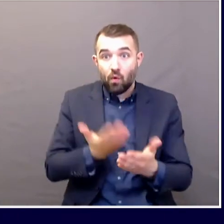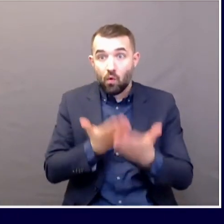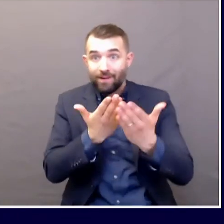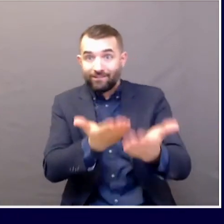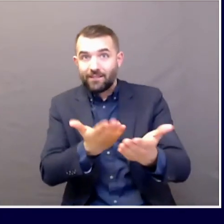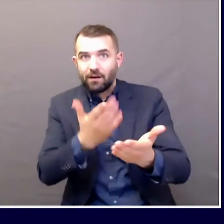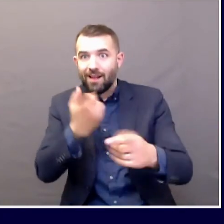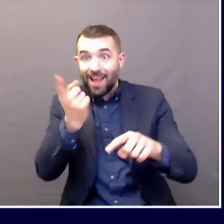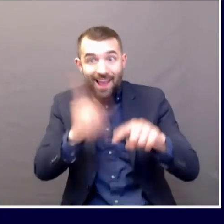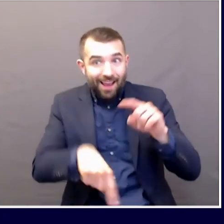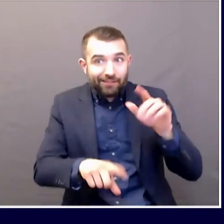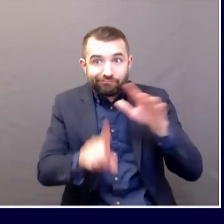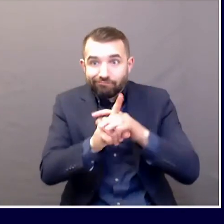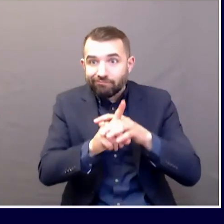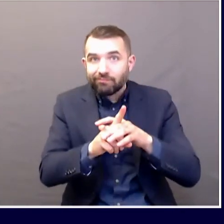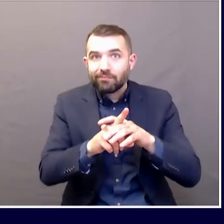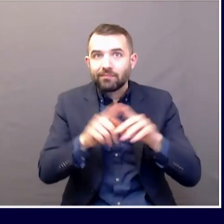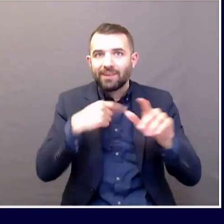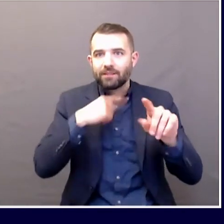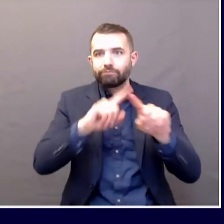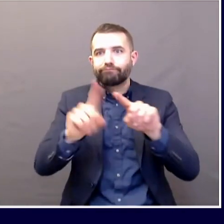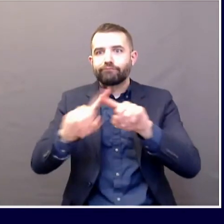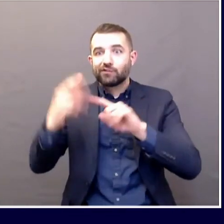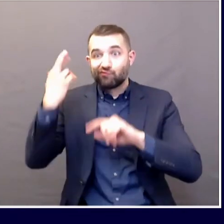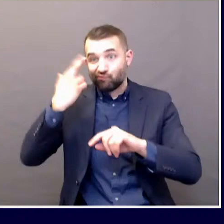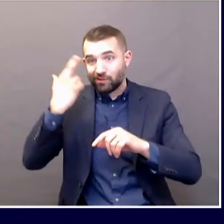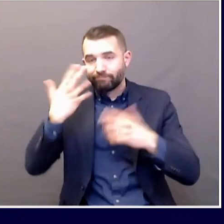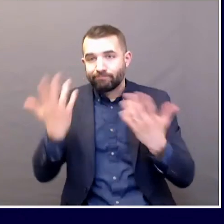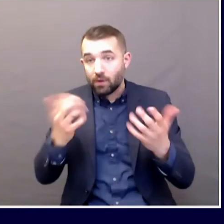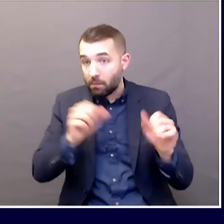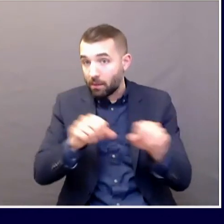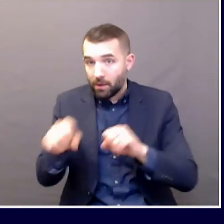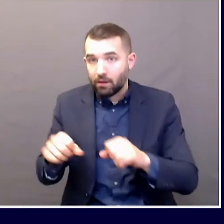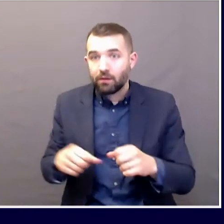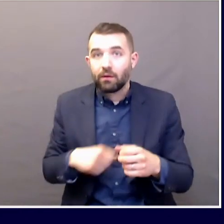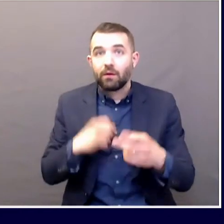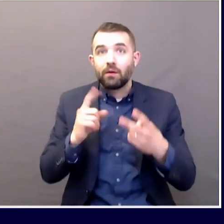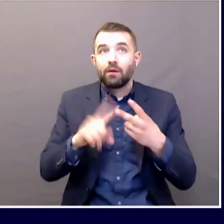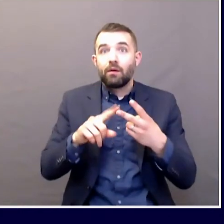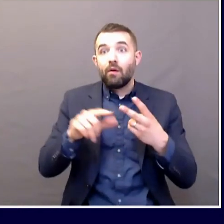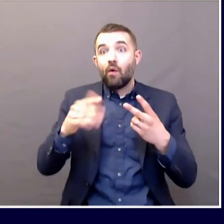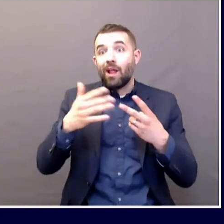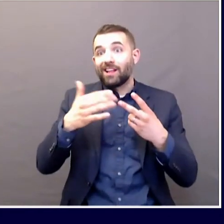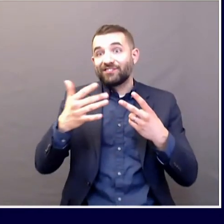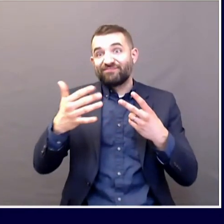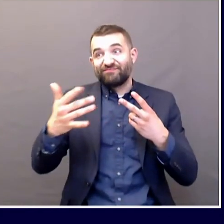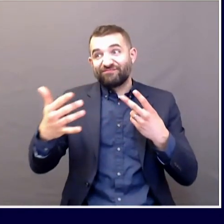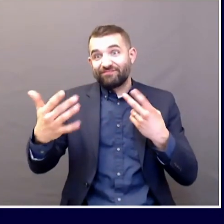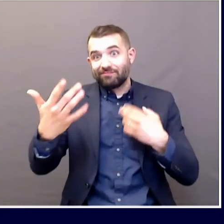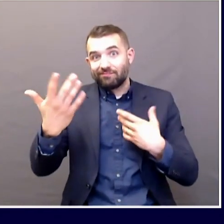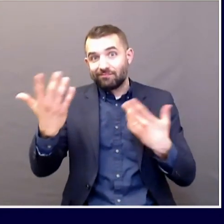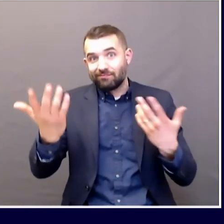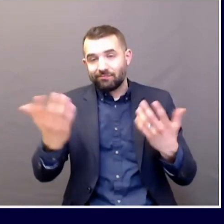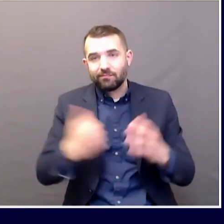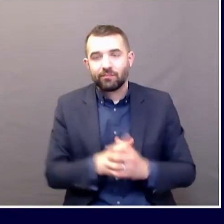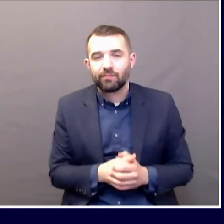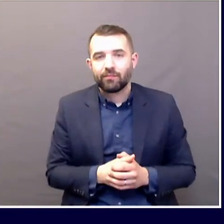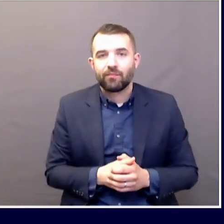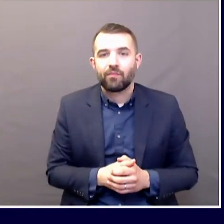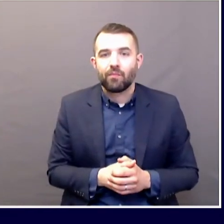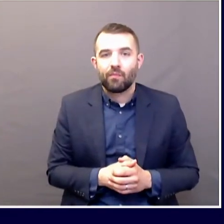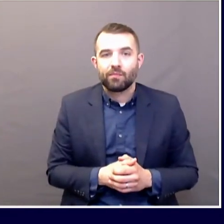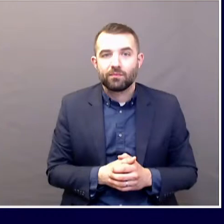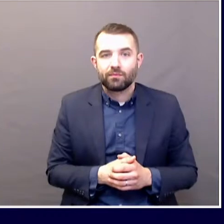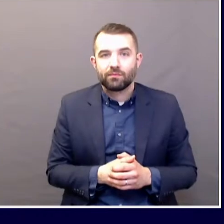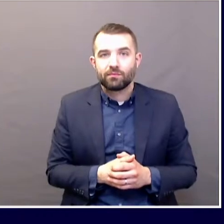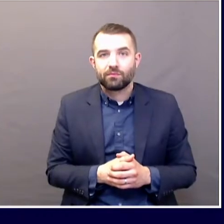there, myriad reasons why that might be the case. We've worked with, in particular, reference to the county jail, we've